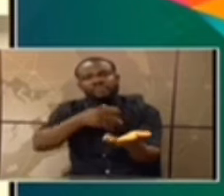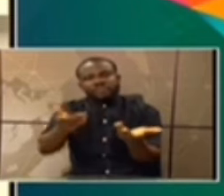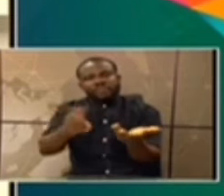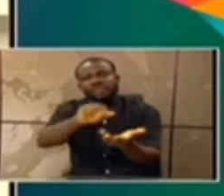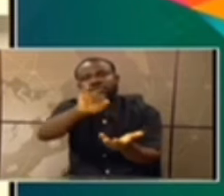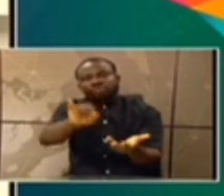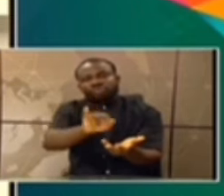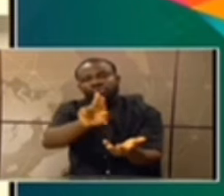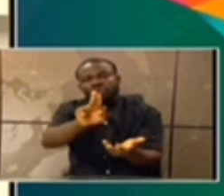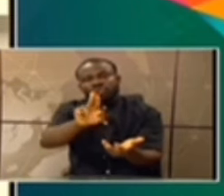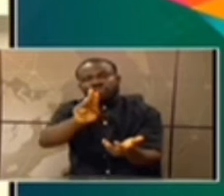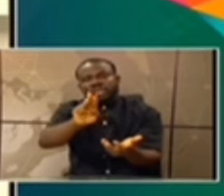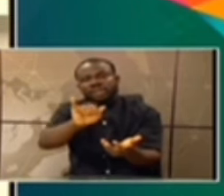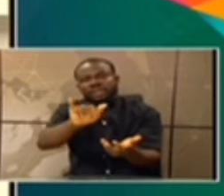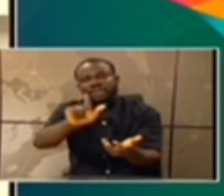Retired soldier ni bako.